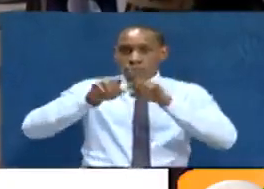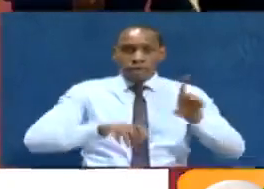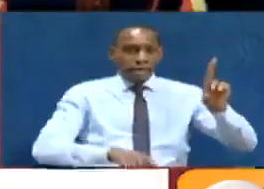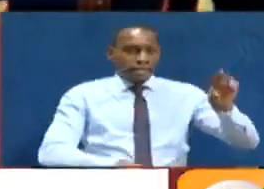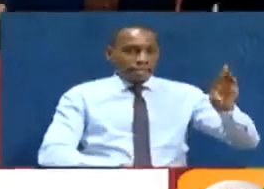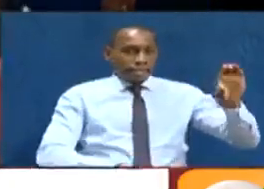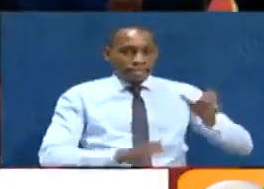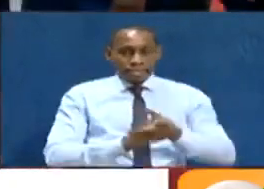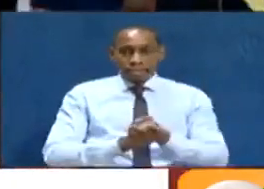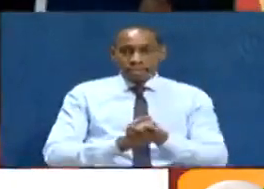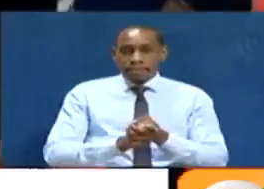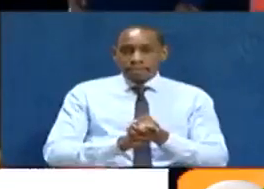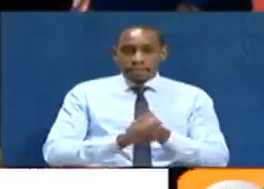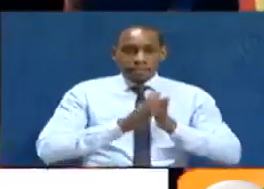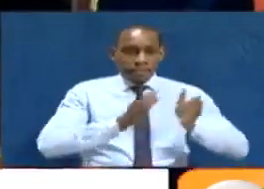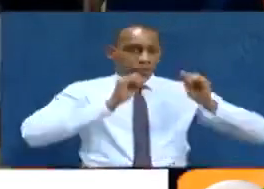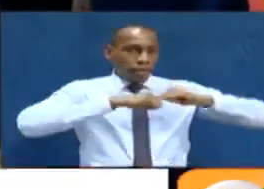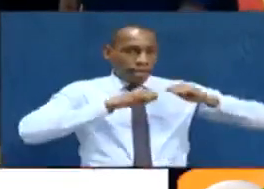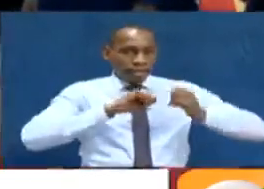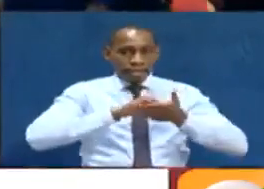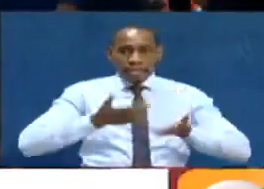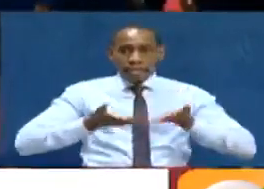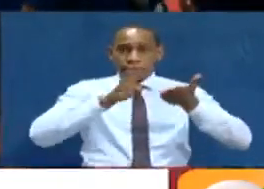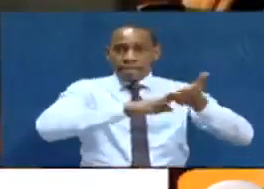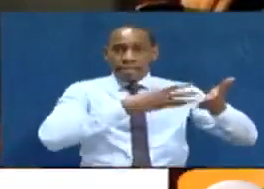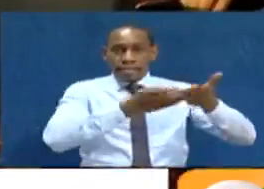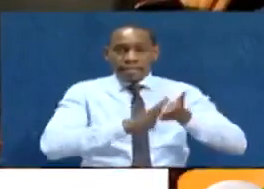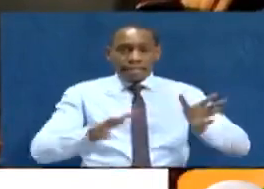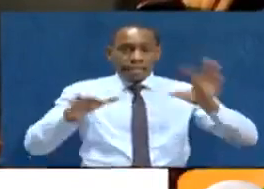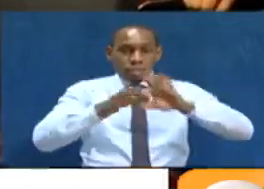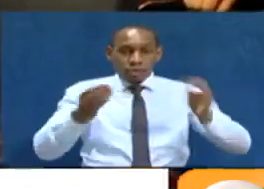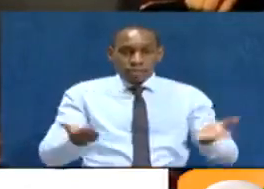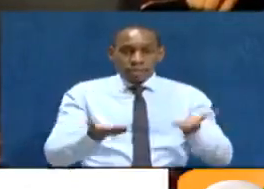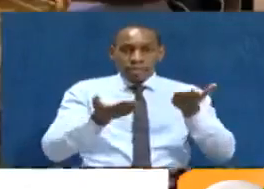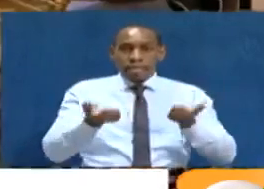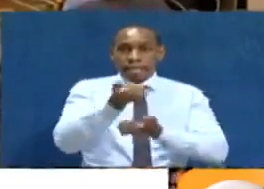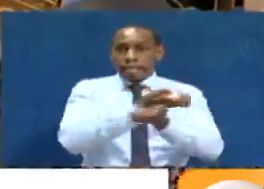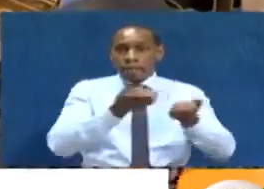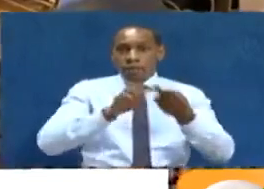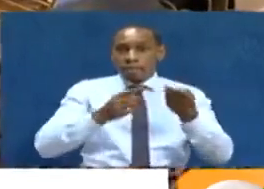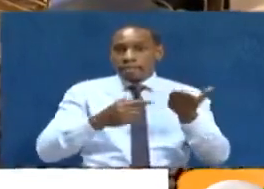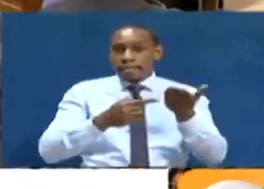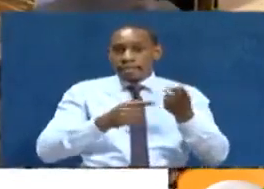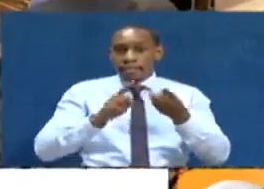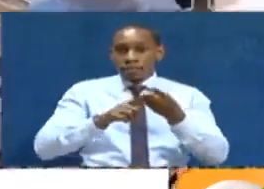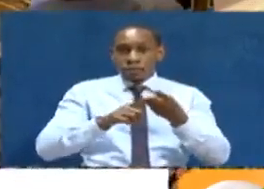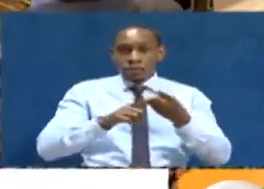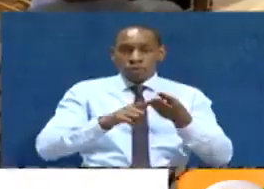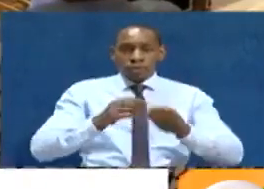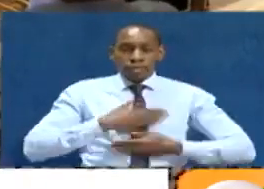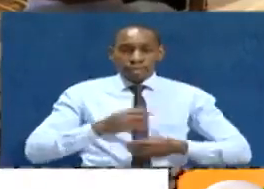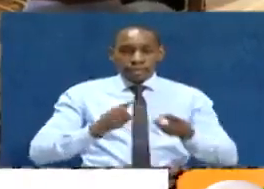DRC, a general cooperation agreement which provides a framework for joint promotion of economic, technical, scientific